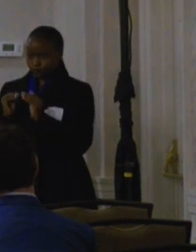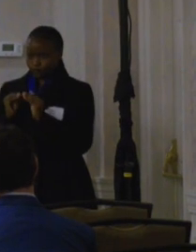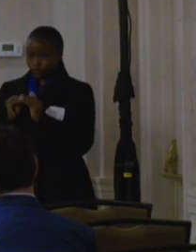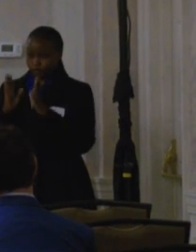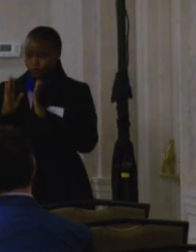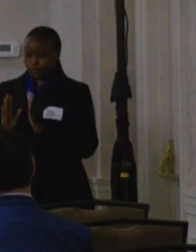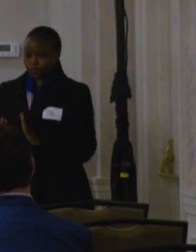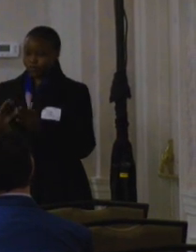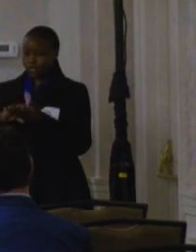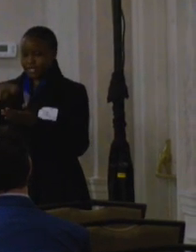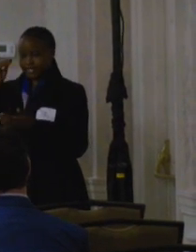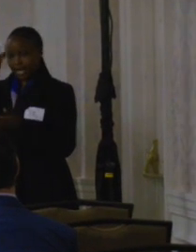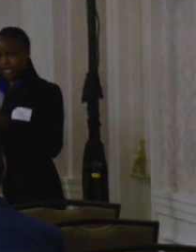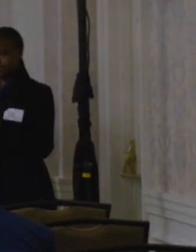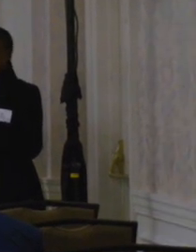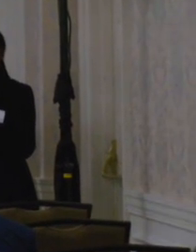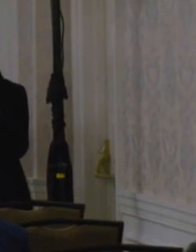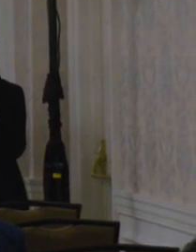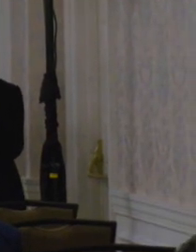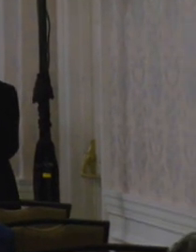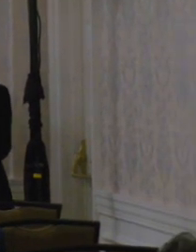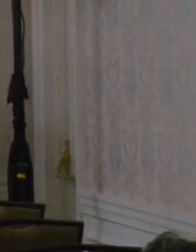personalize learning.